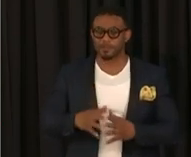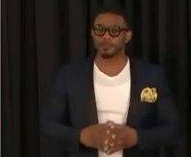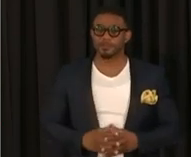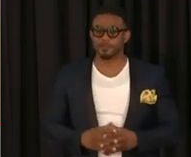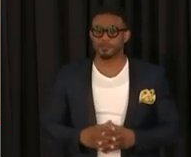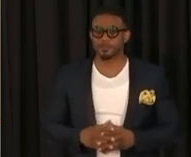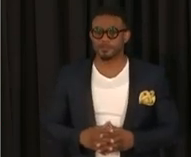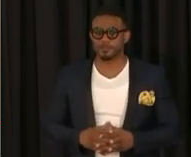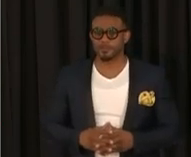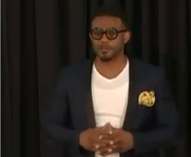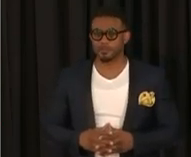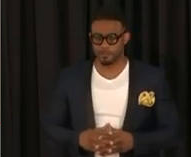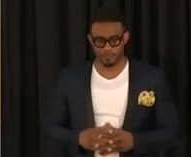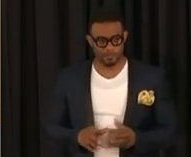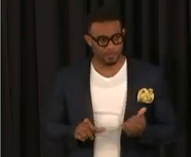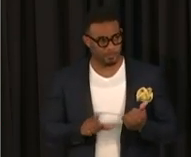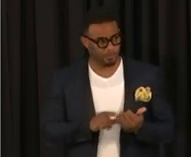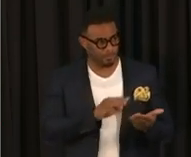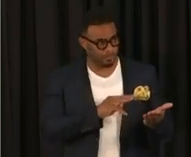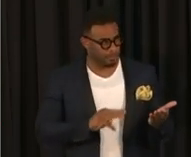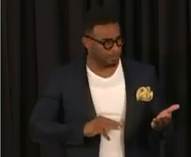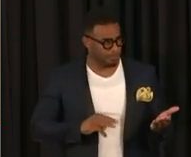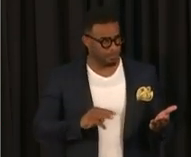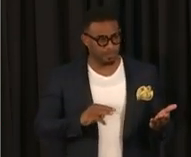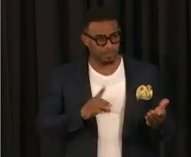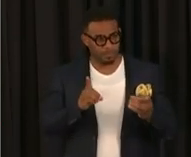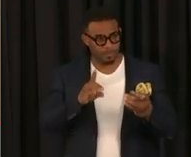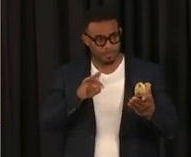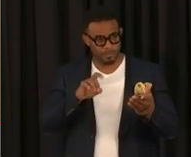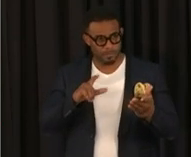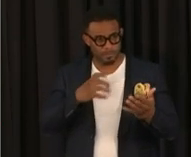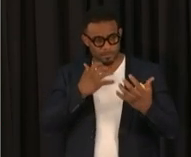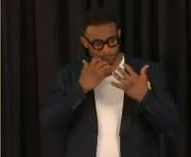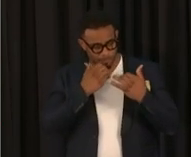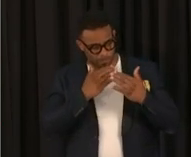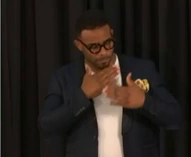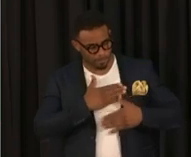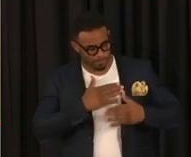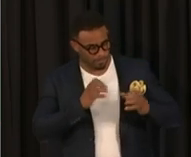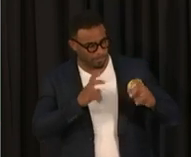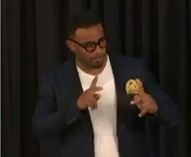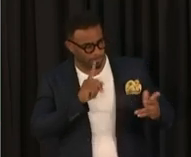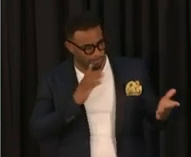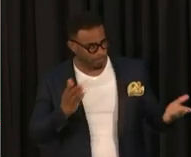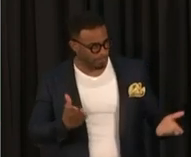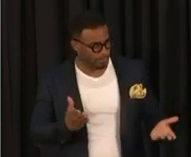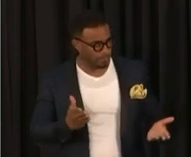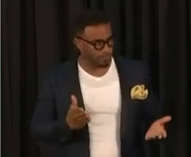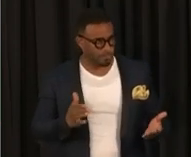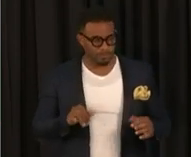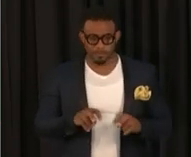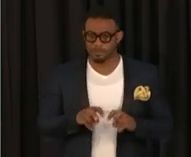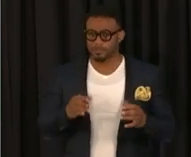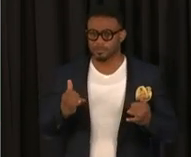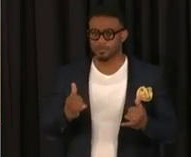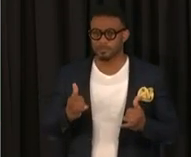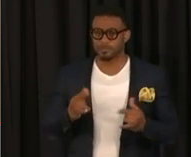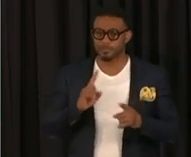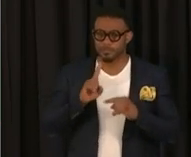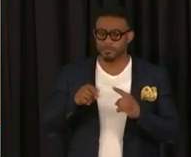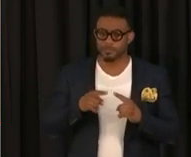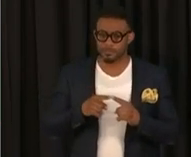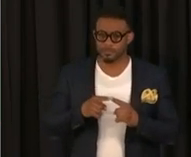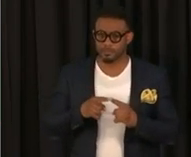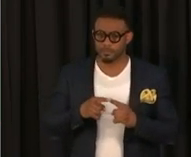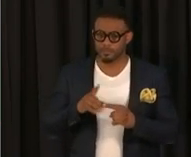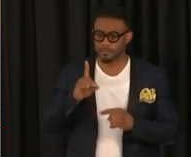afternoon. Deputy Mayor Falcecchio and Director Wells, I sincerely appreciate the opportunity to appear on this panel today to